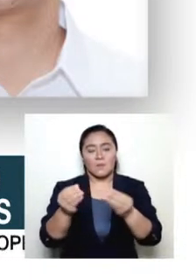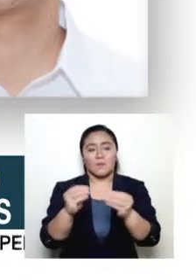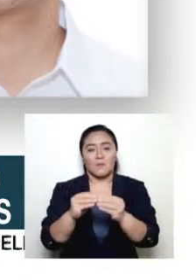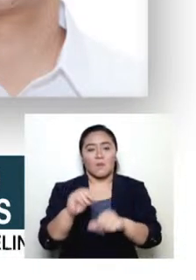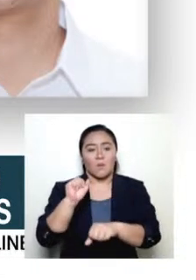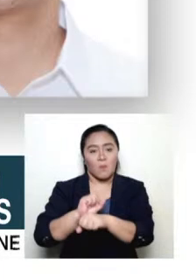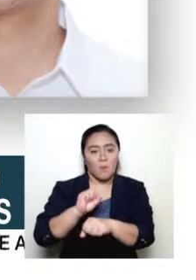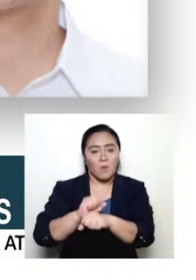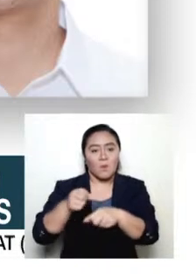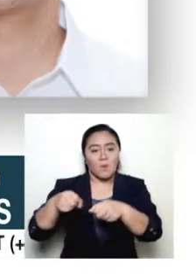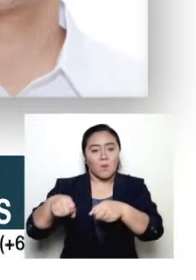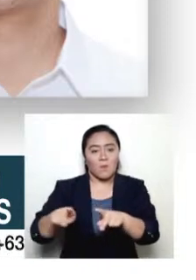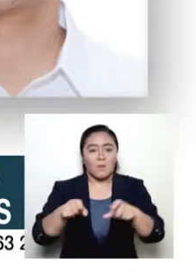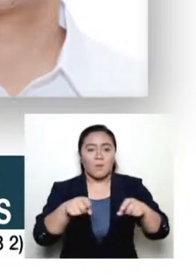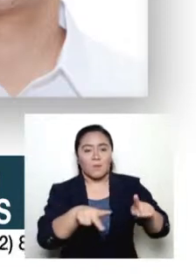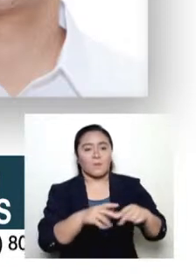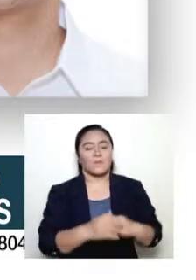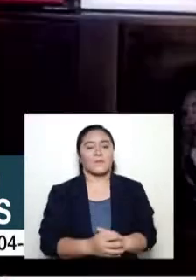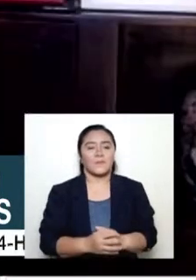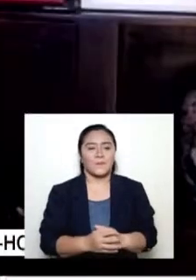opportunities.